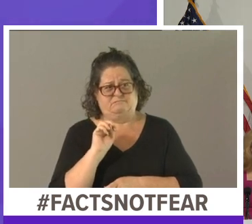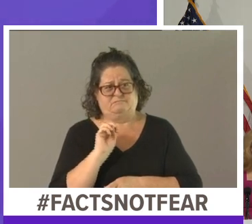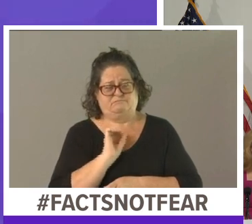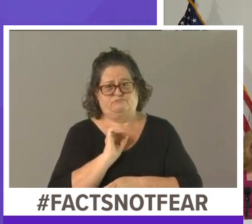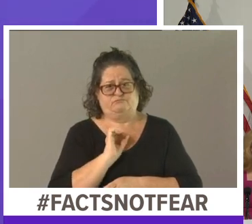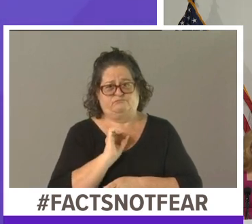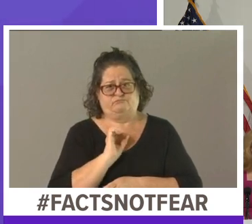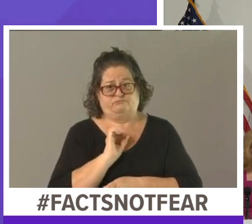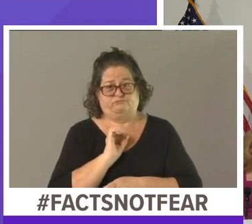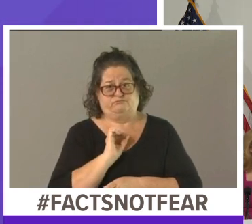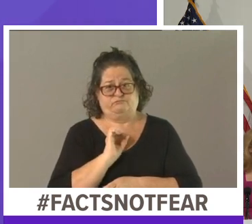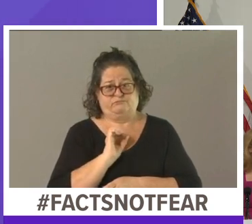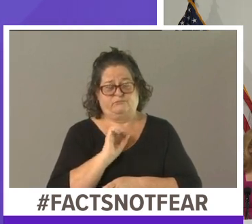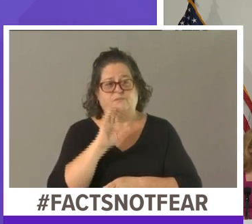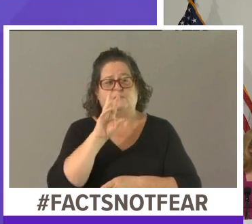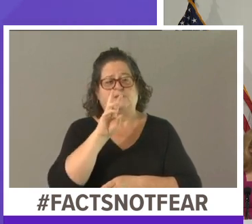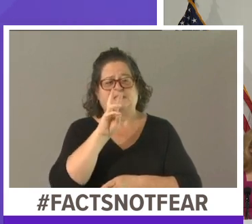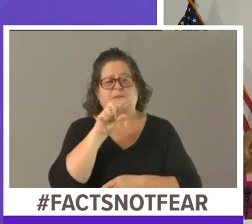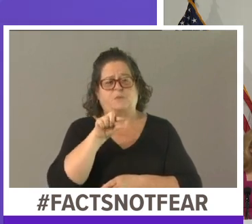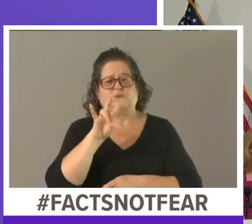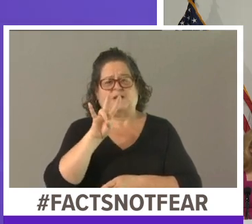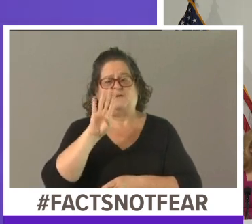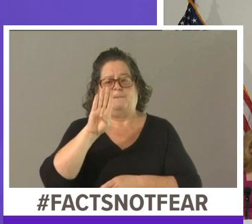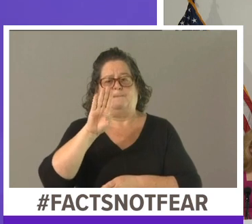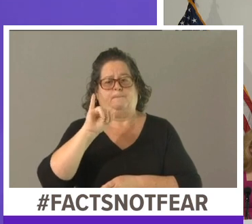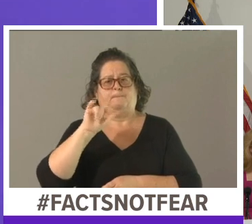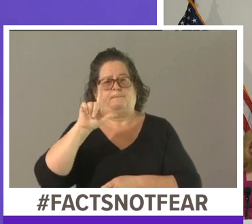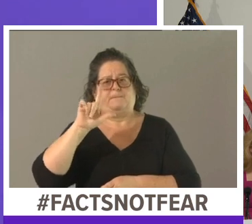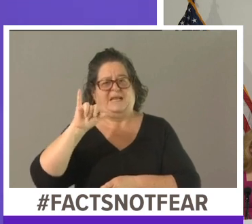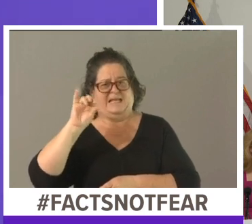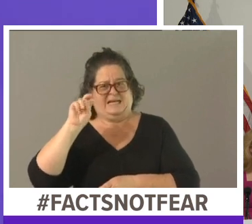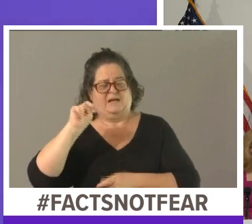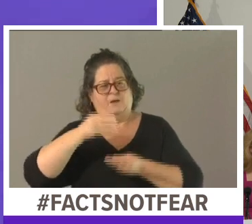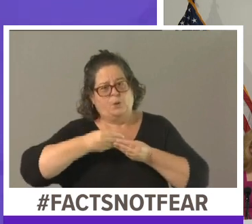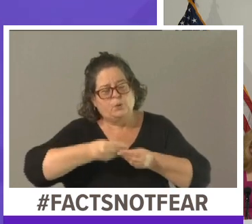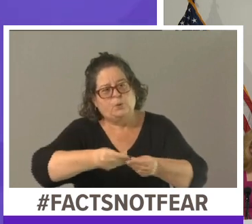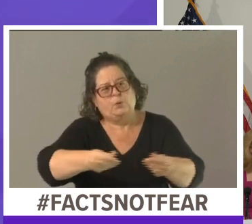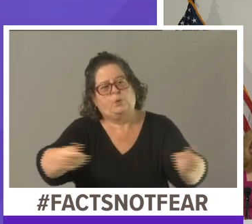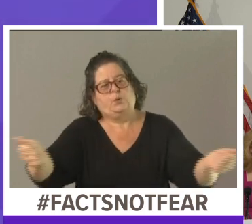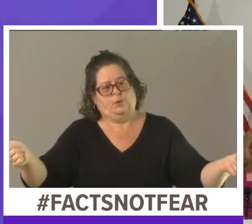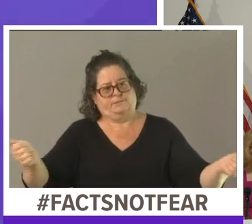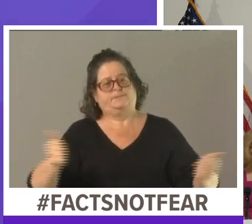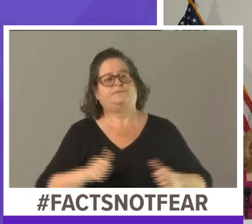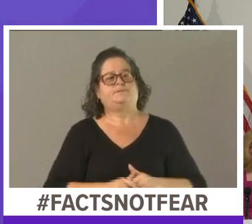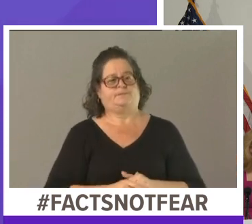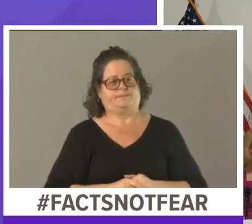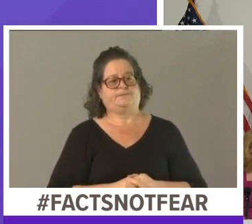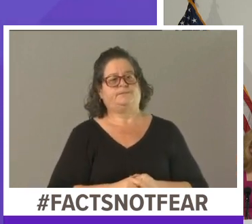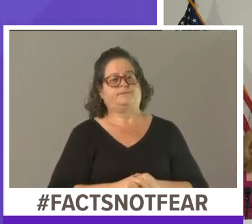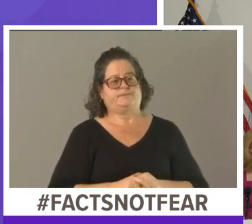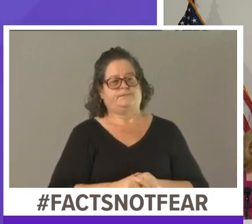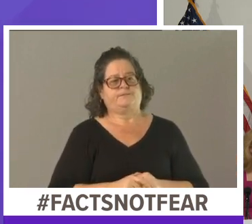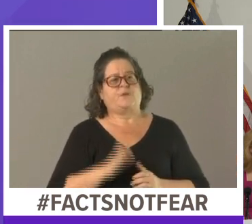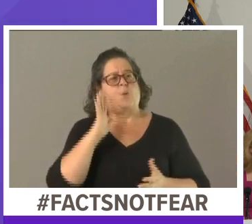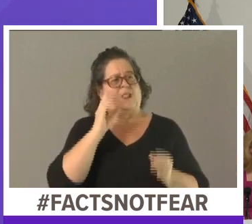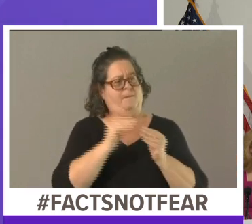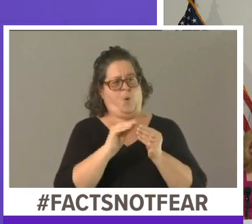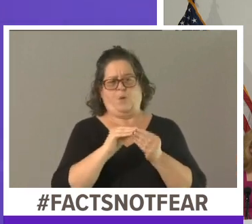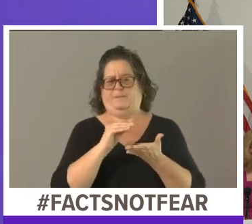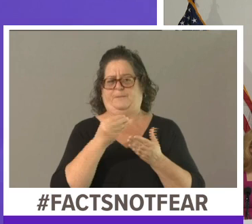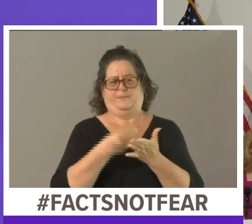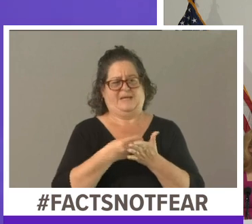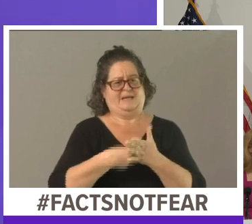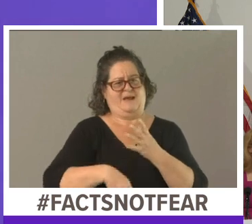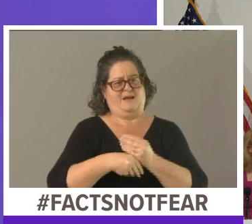And there will be more. I'm announcing today that we're contributing and investing an additional $50 million